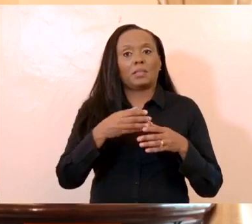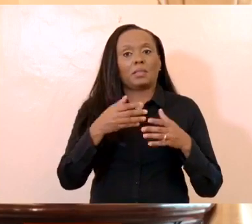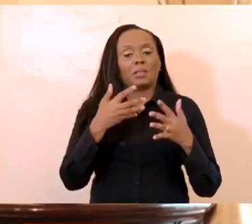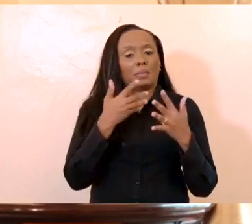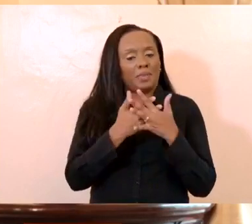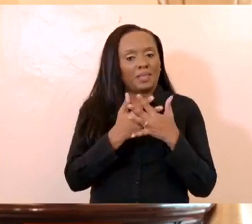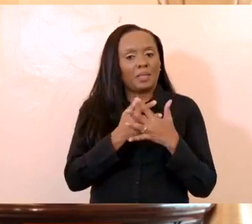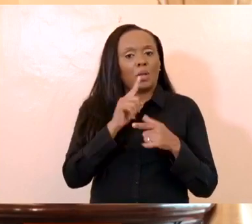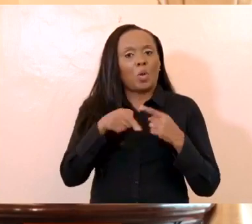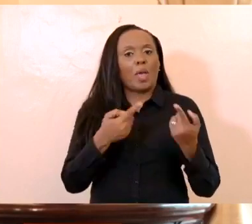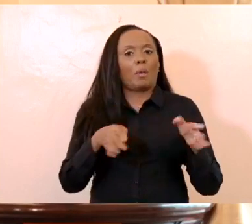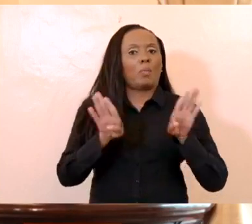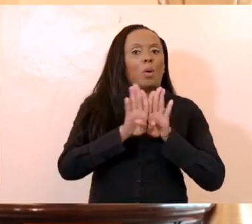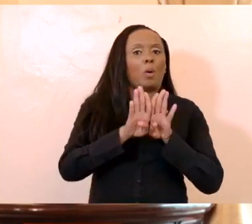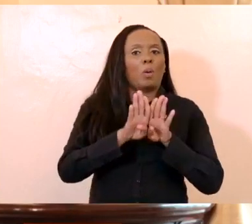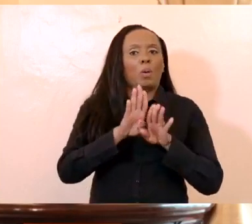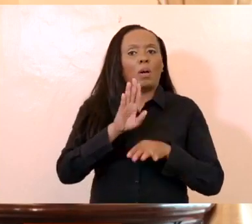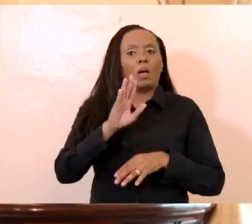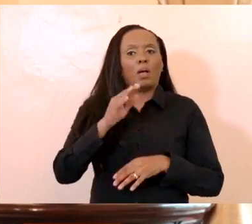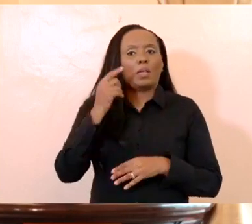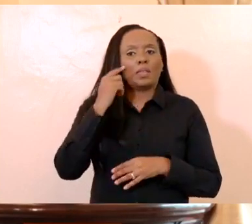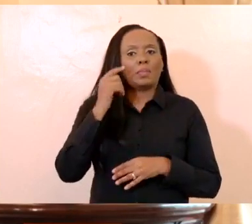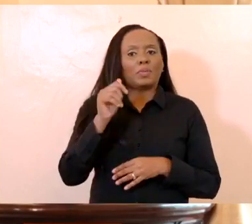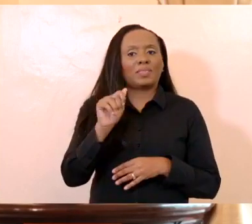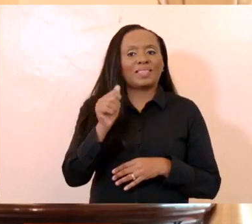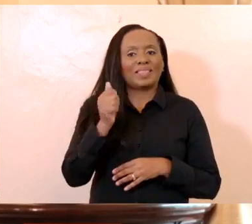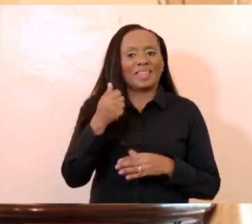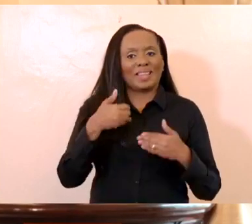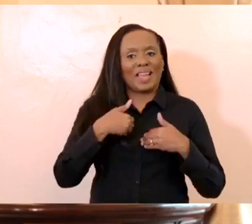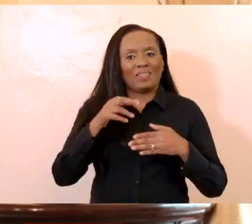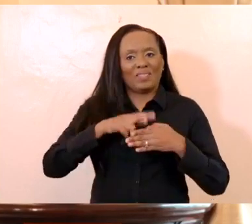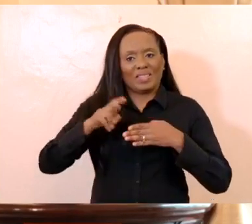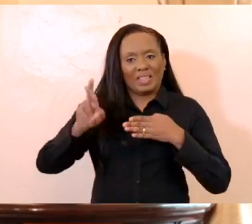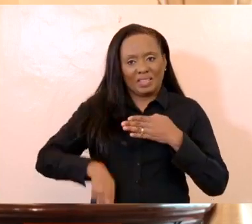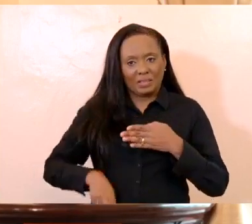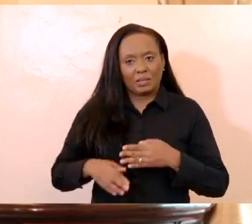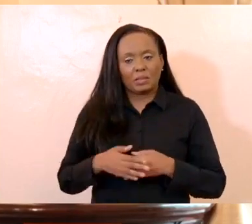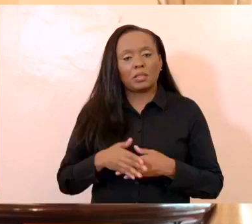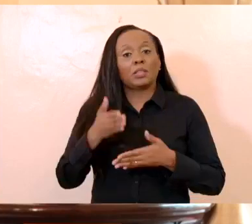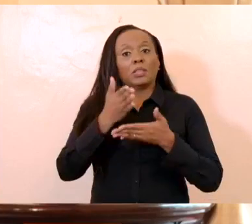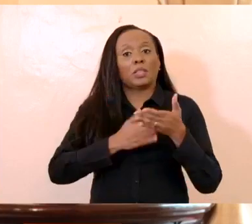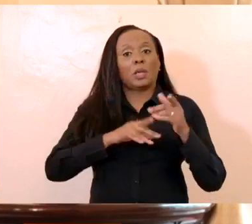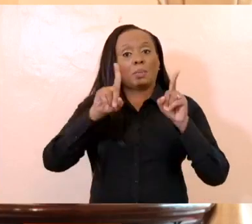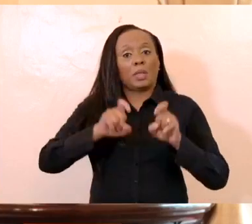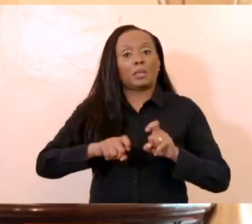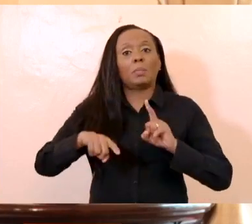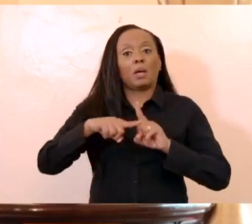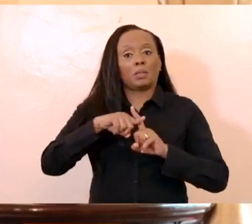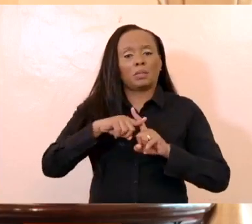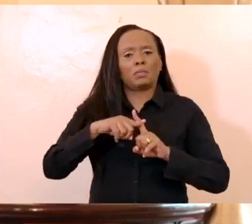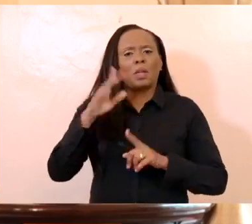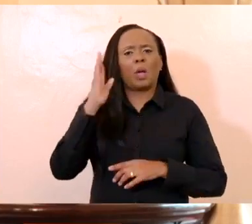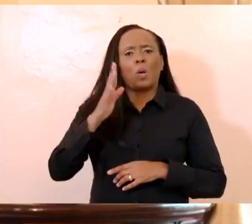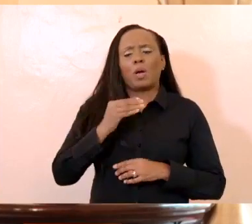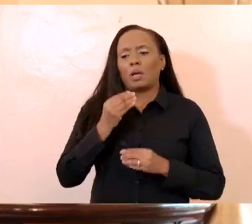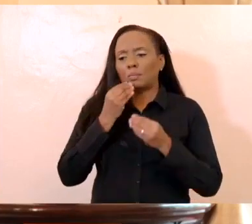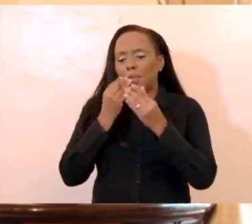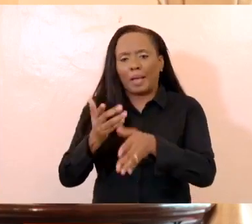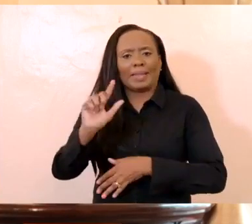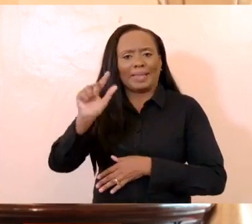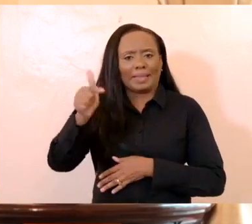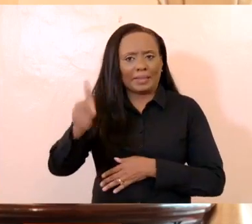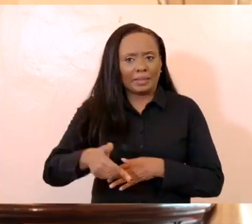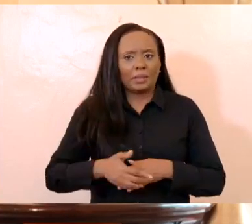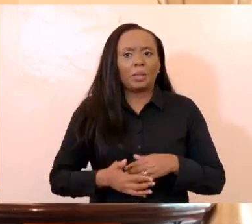I believe, have gotten their results. Some would have tested positive, and Dr. Ward will probably give you the figures on that. Most would have